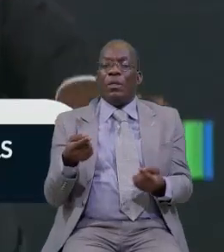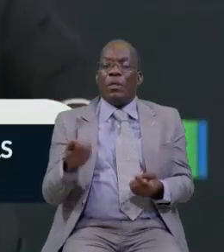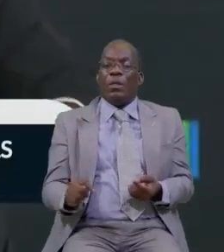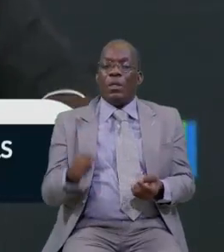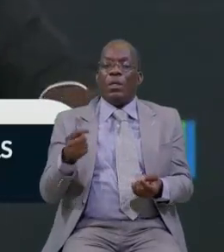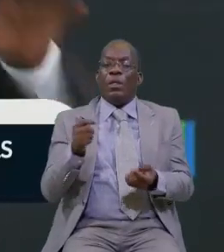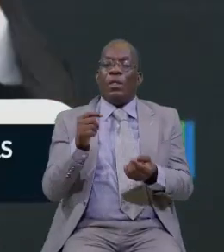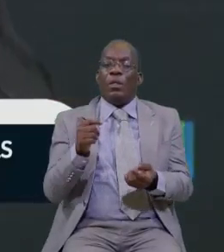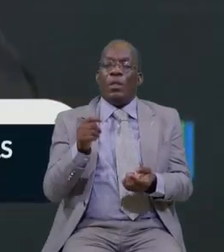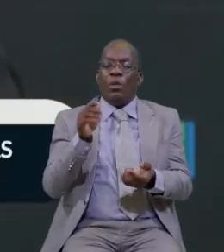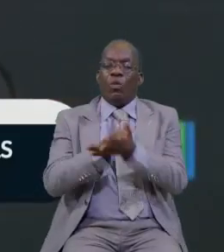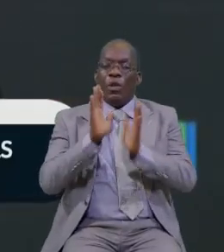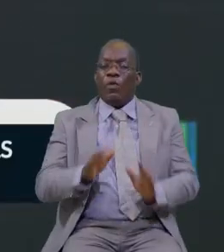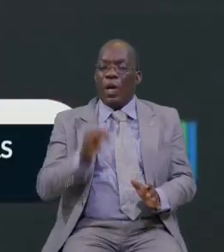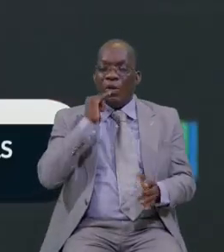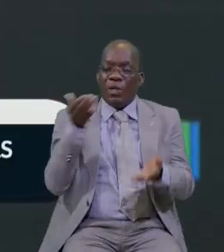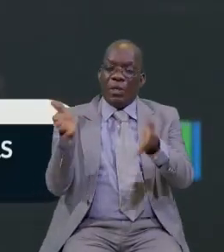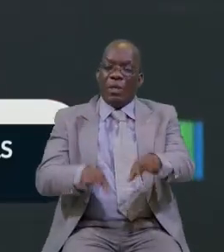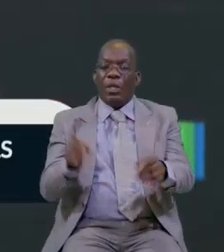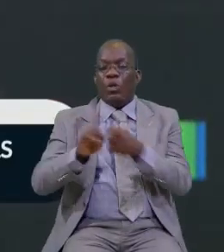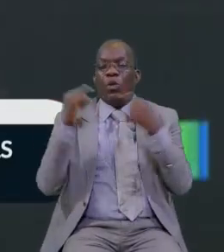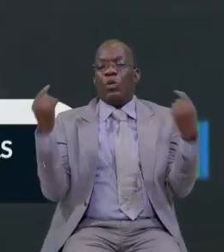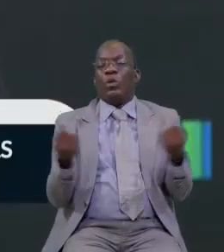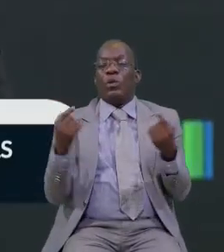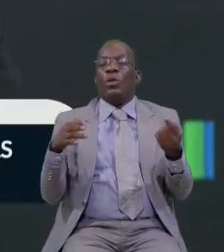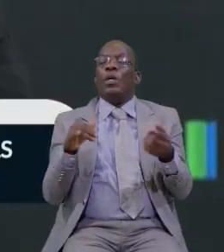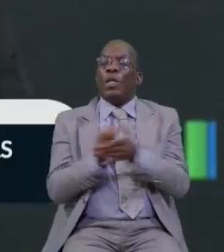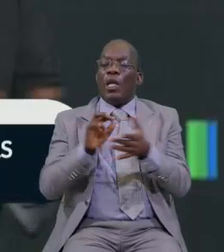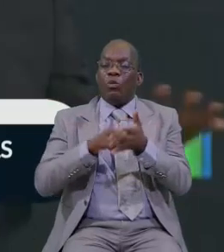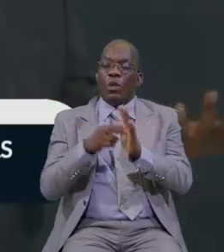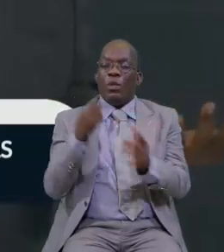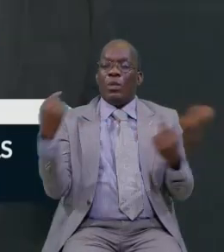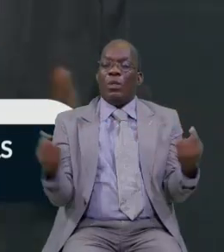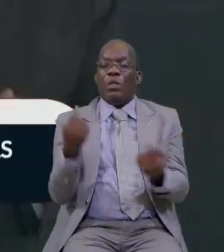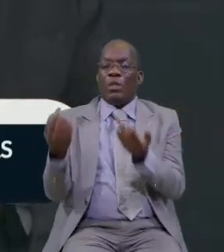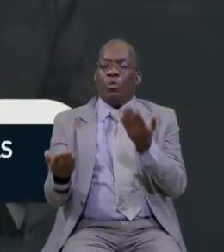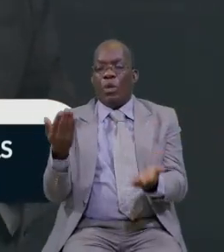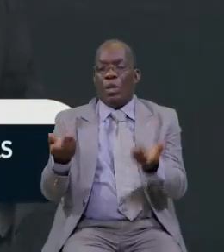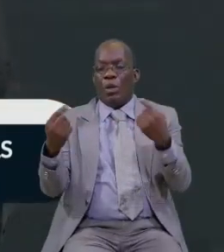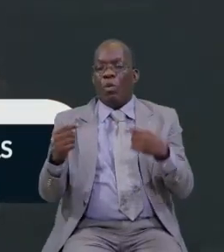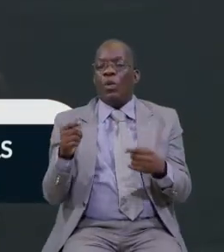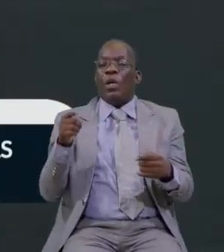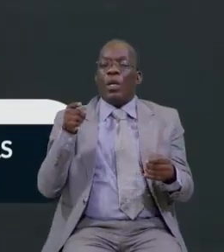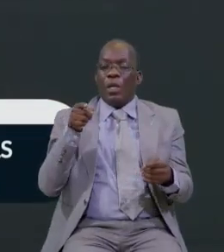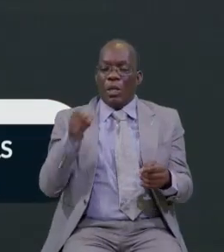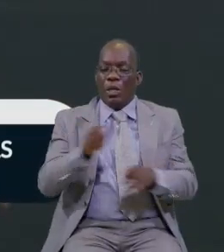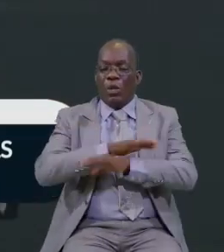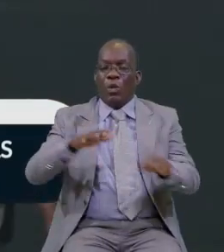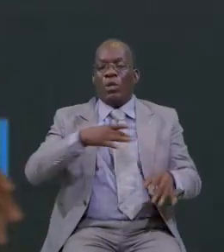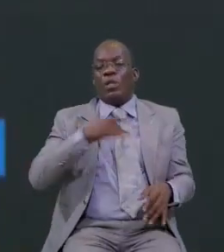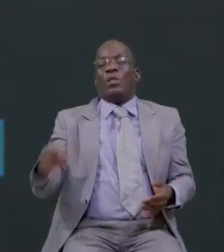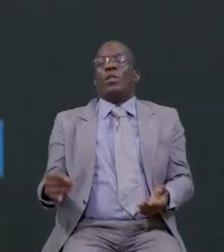to sin. That means sin may come, it doesn't interest him anymore. It's like a man